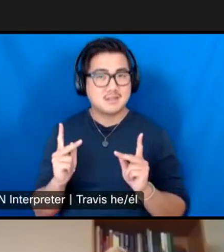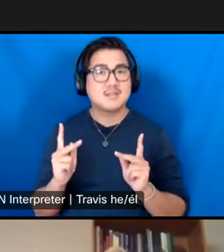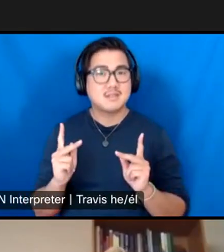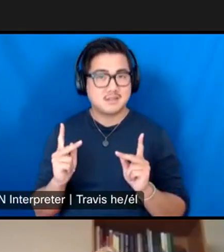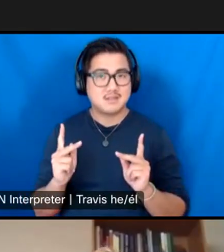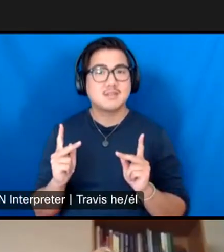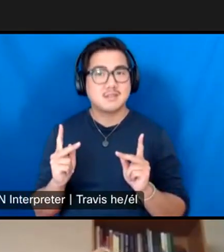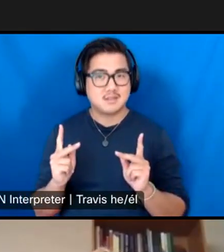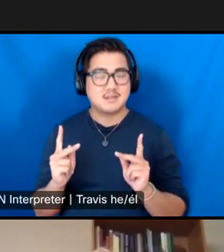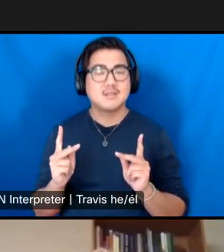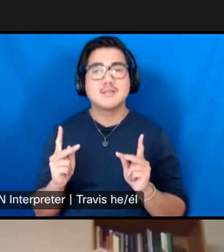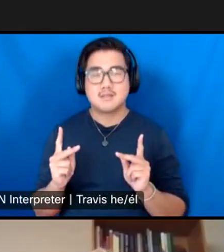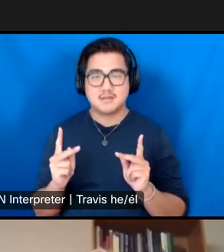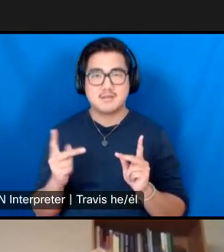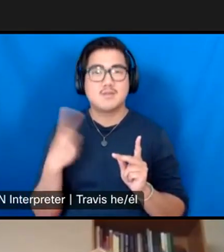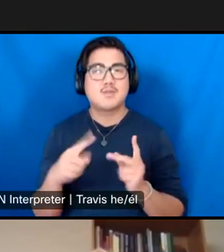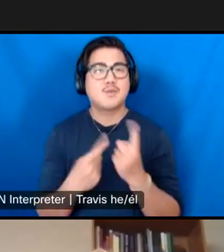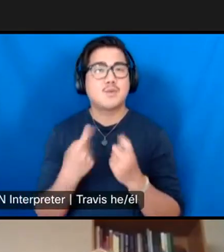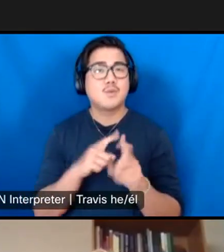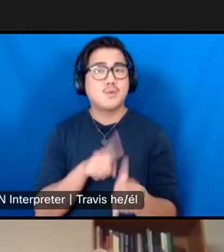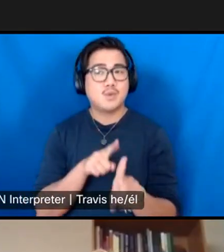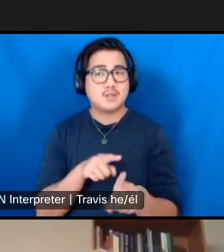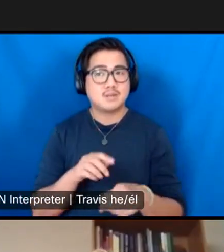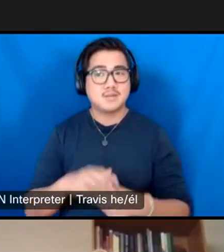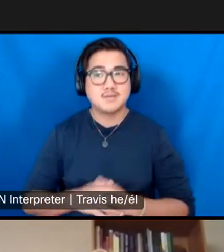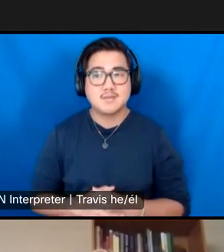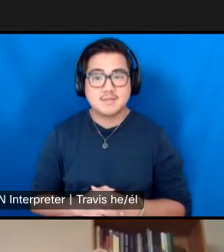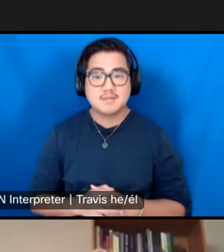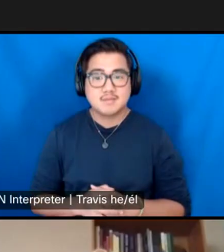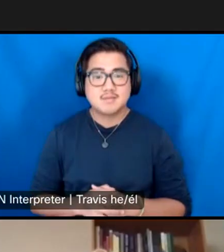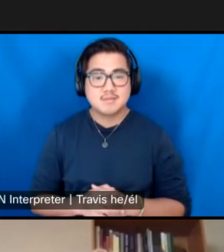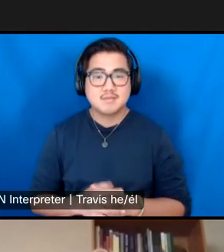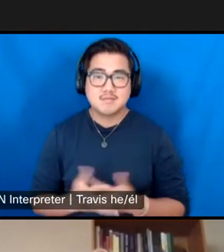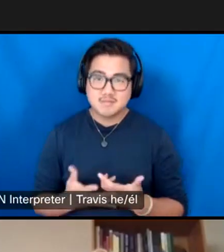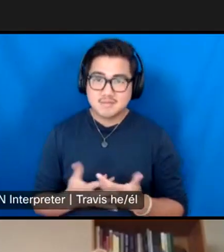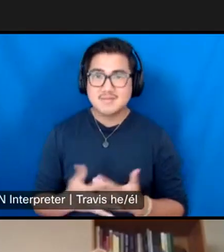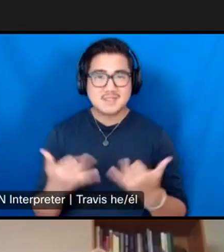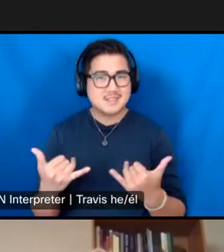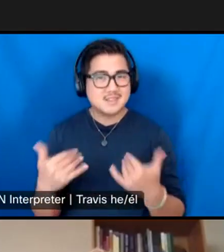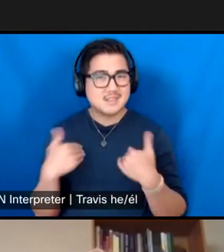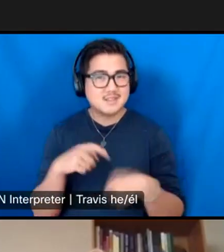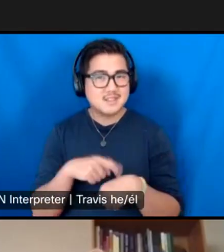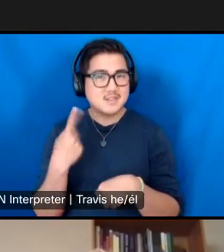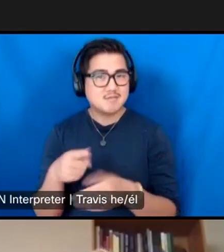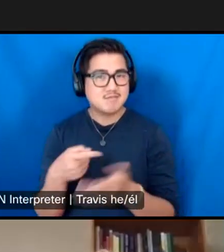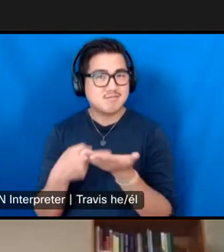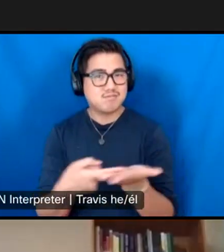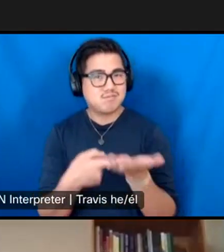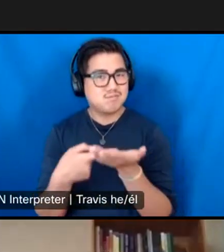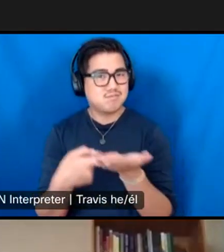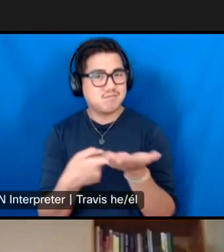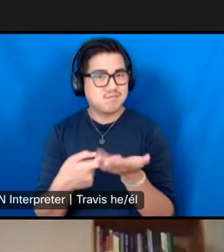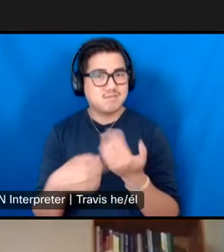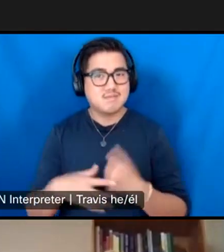and answer. We have time for a conversation here. And